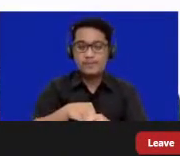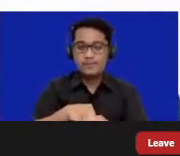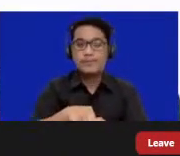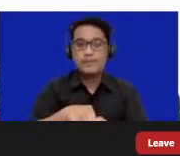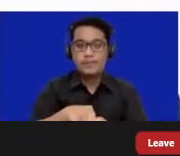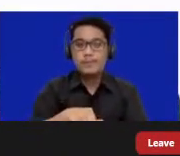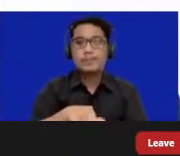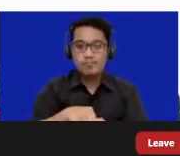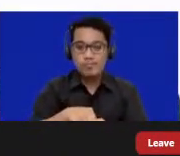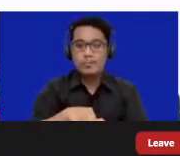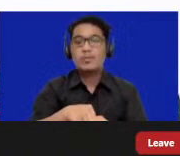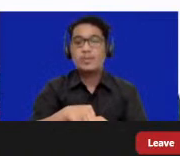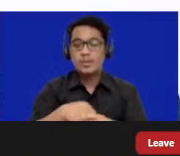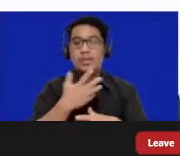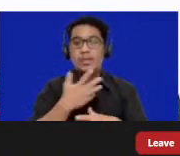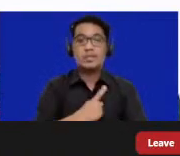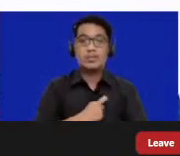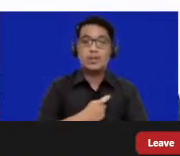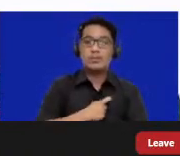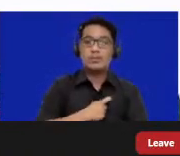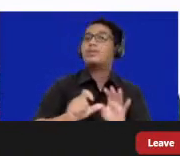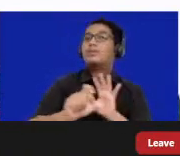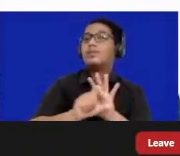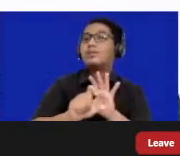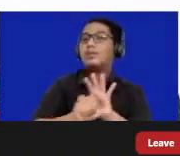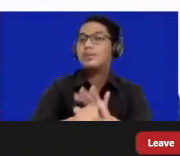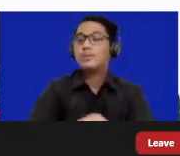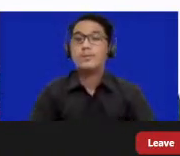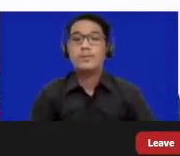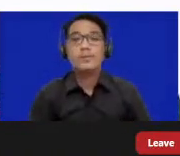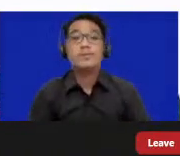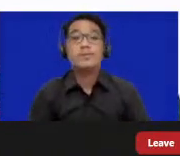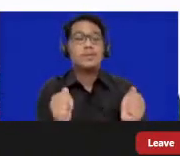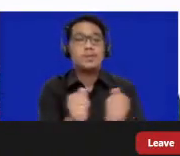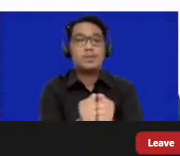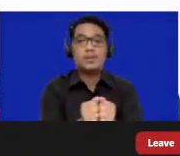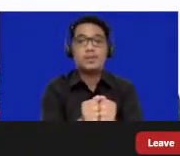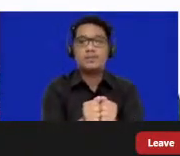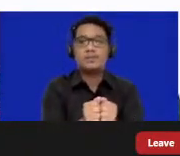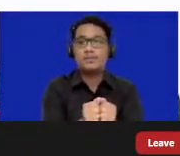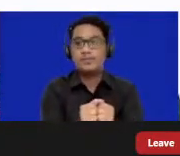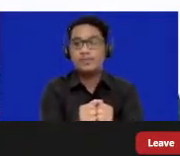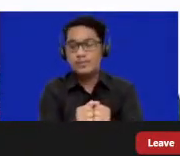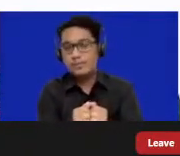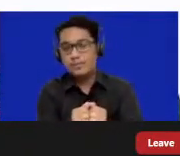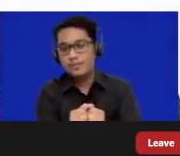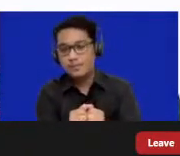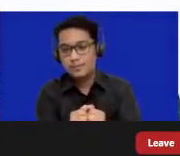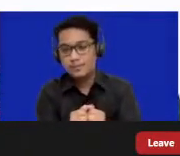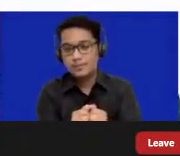here. Mobile phones, they have such strength nowadays, things that you can do.